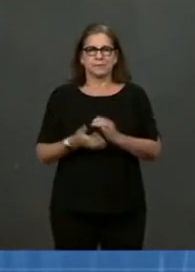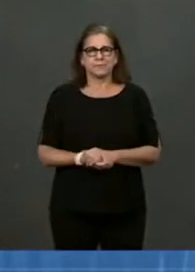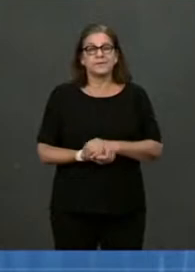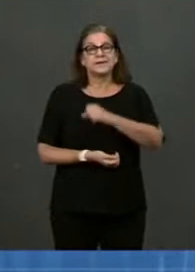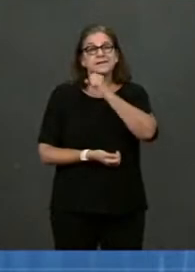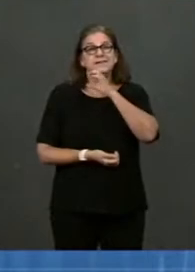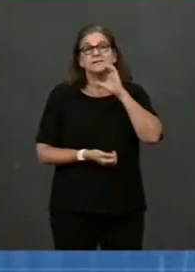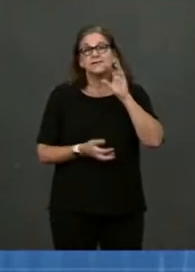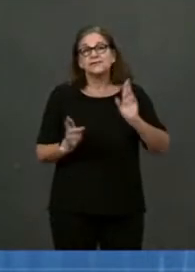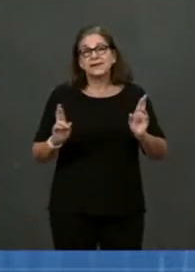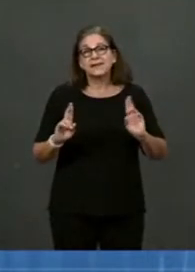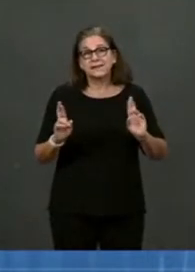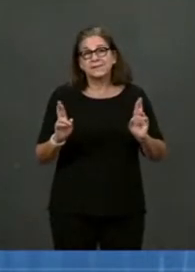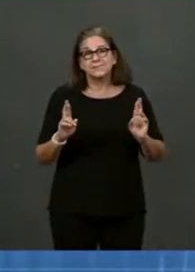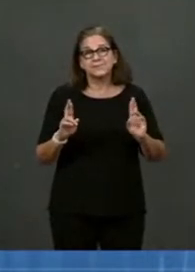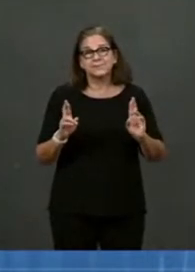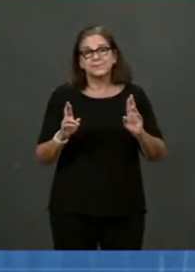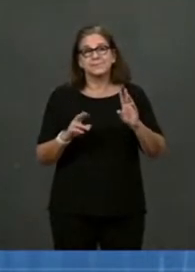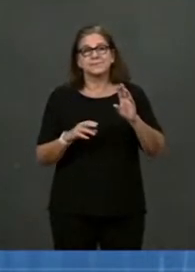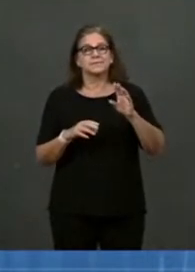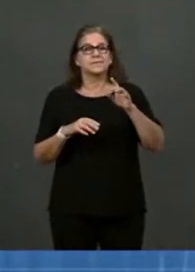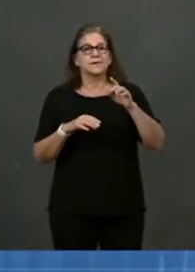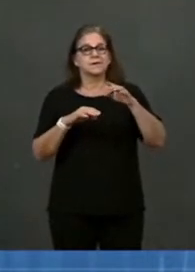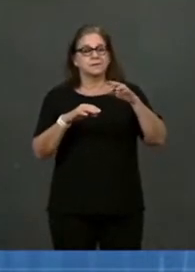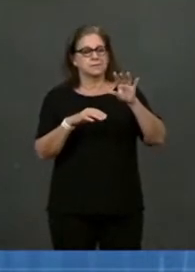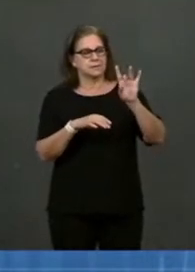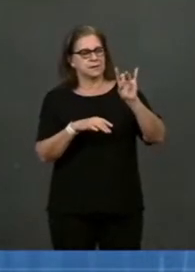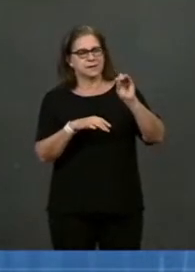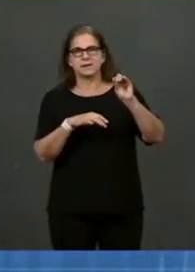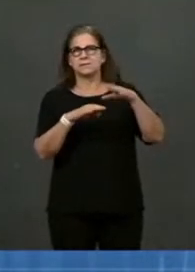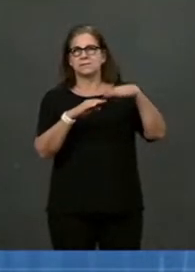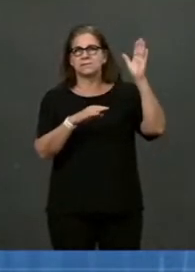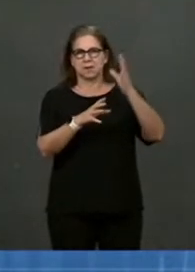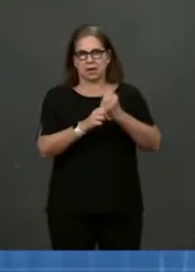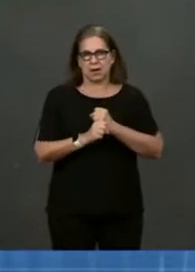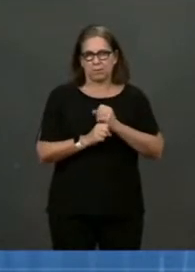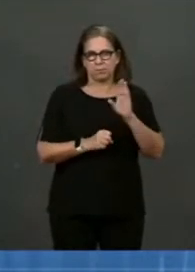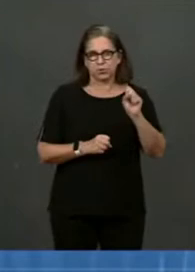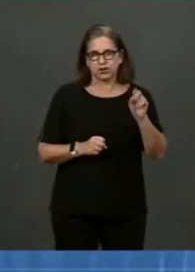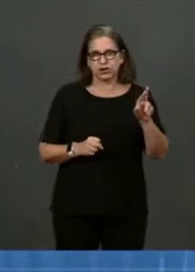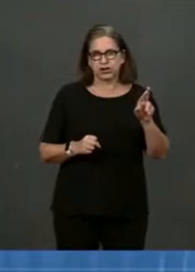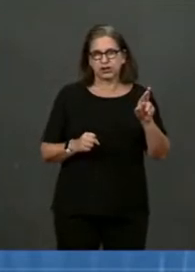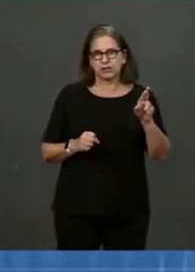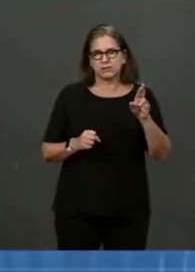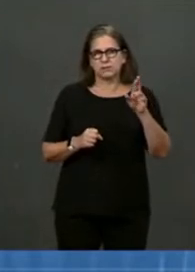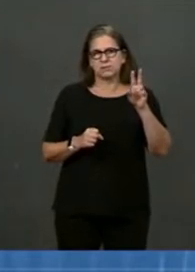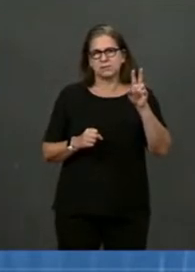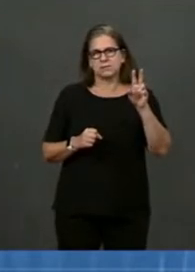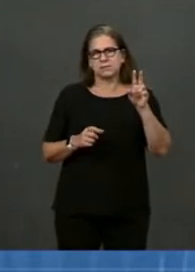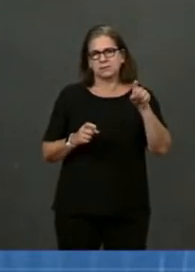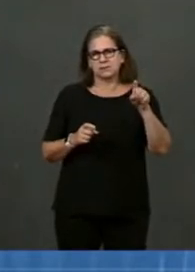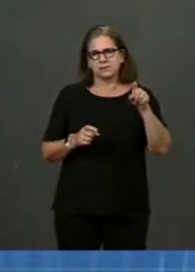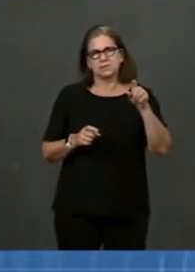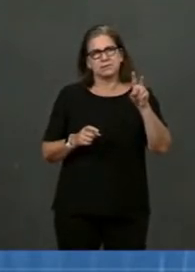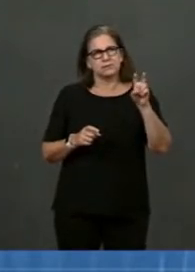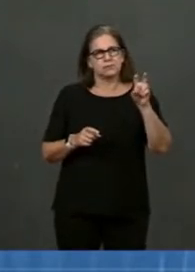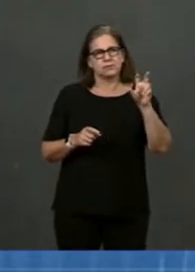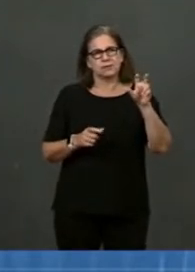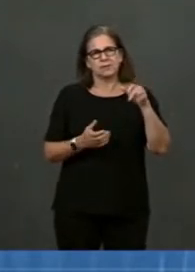shot. Hundreds of thousands of more people roll up their sleeves to get their booster shot each and every